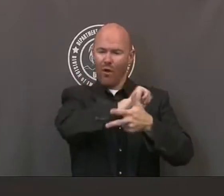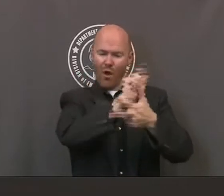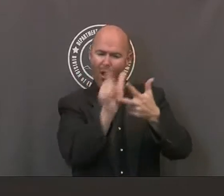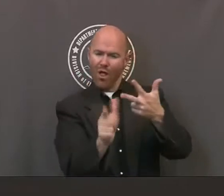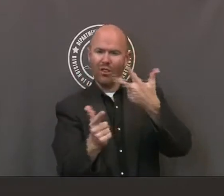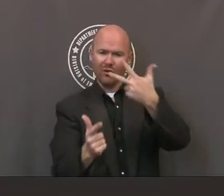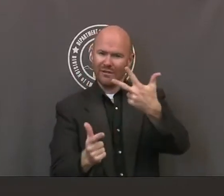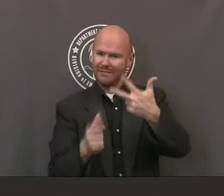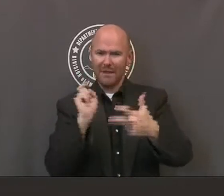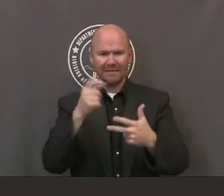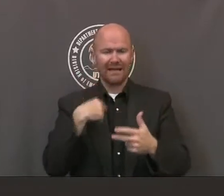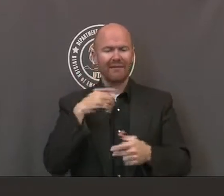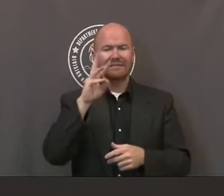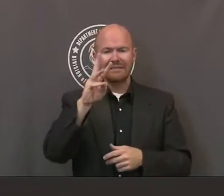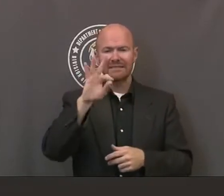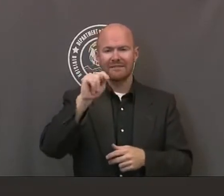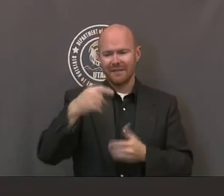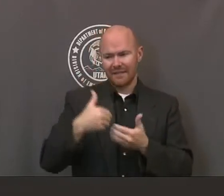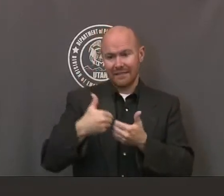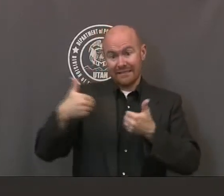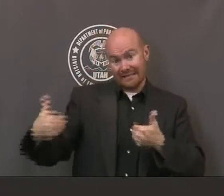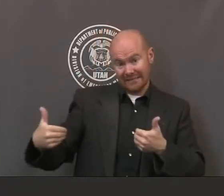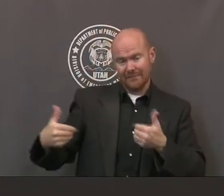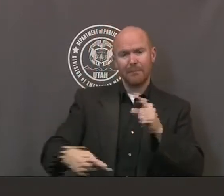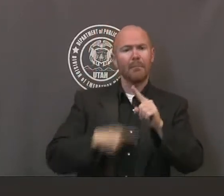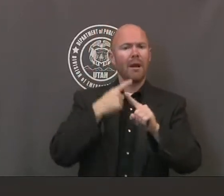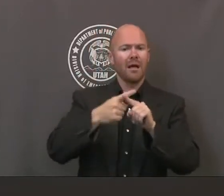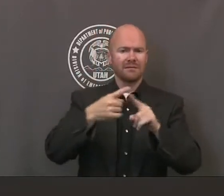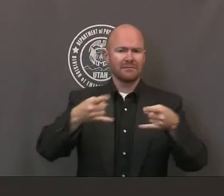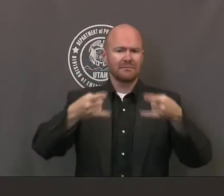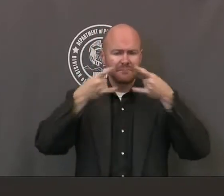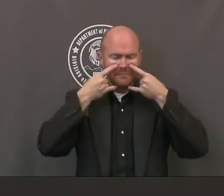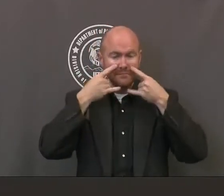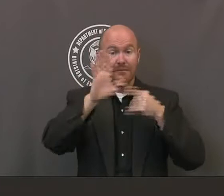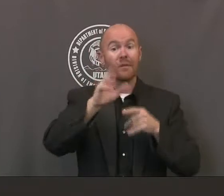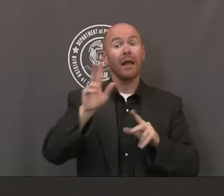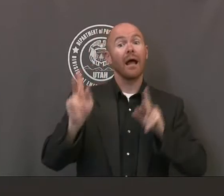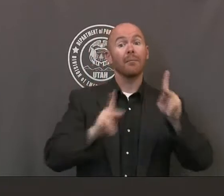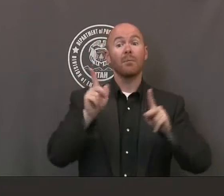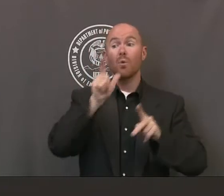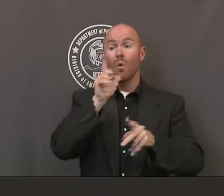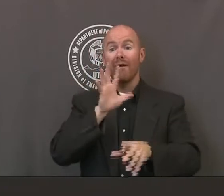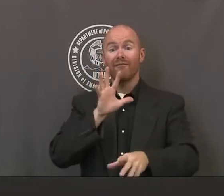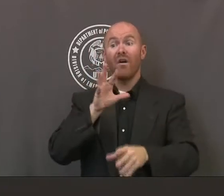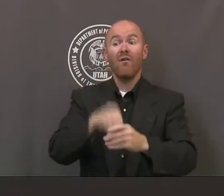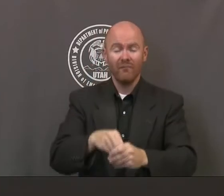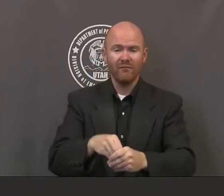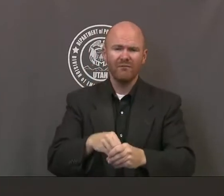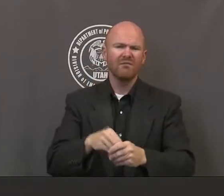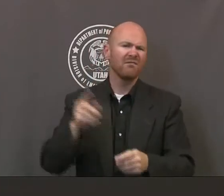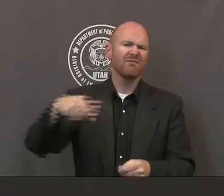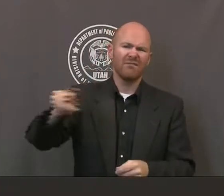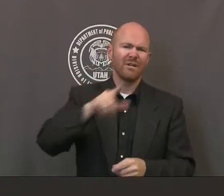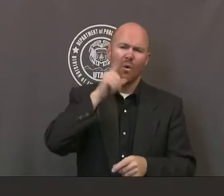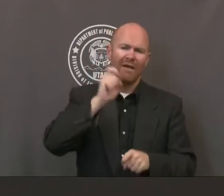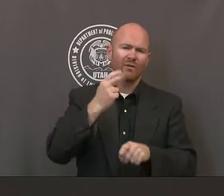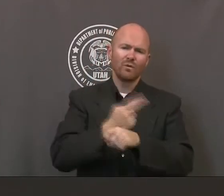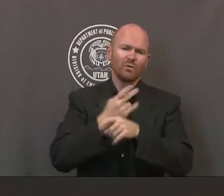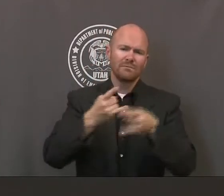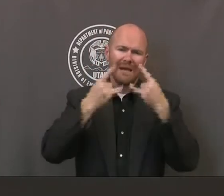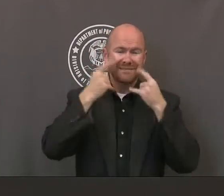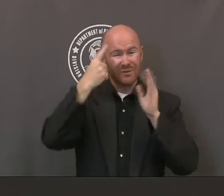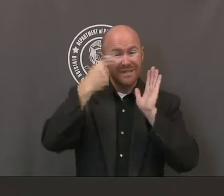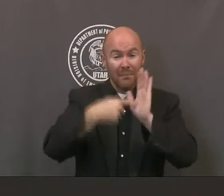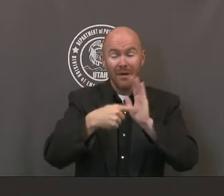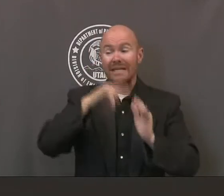Now, performers at these venues are exempt at these events. Local elected officials are permitted to grant exceptions to